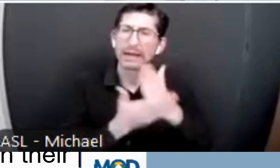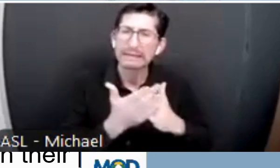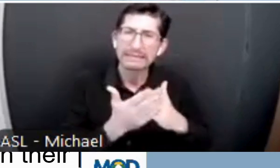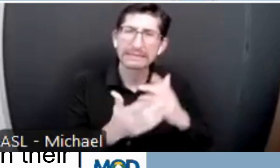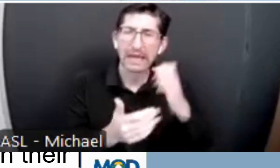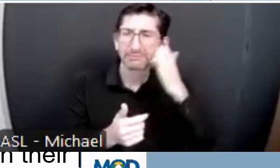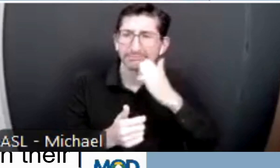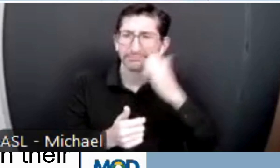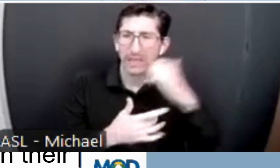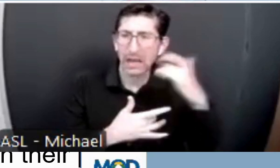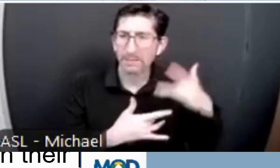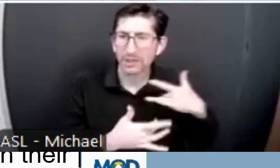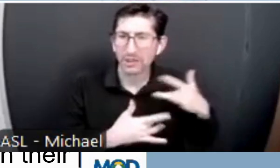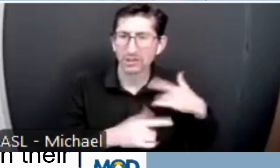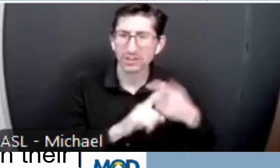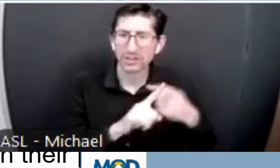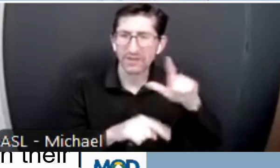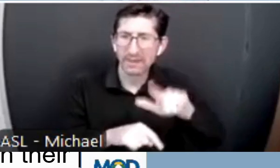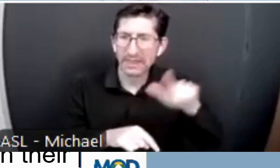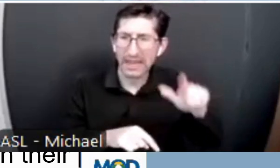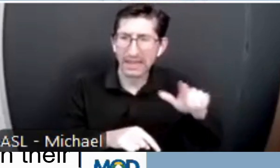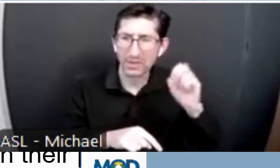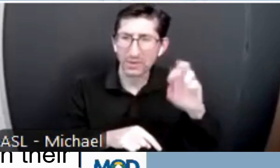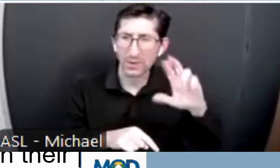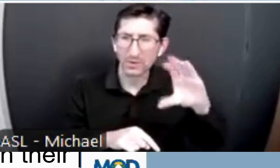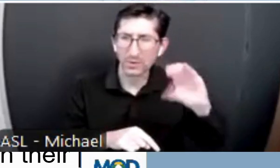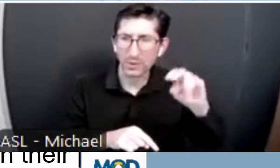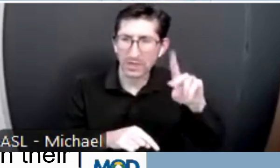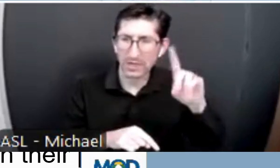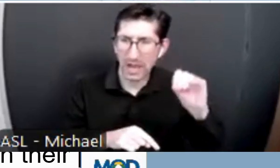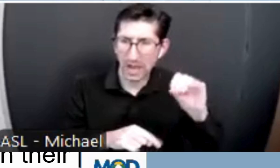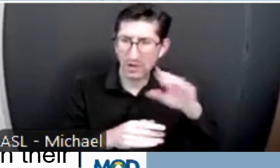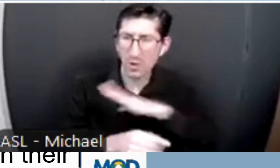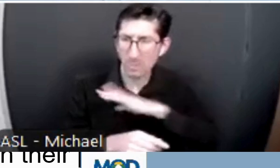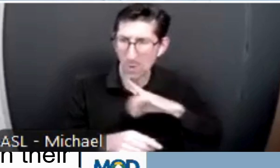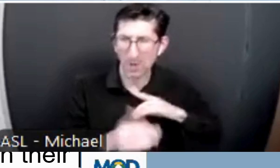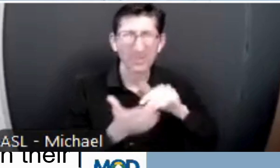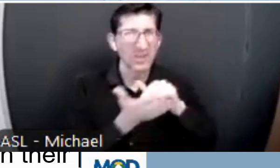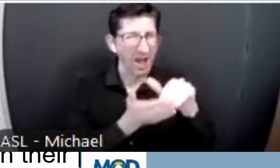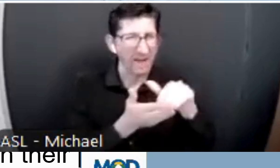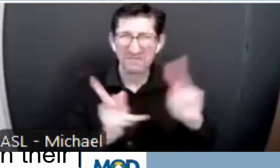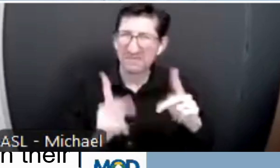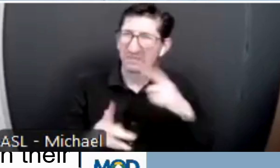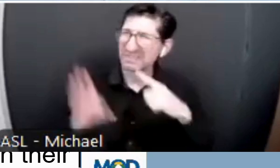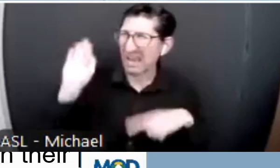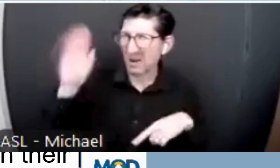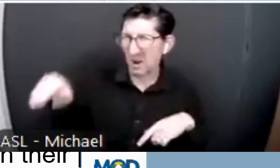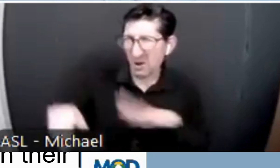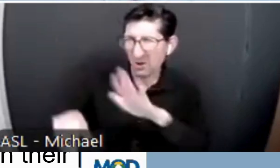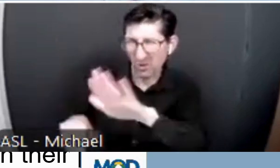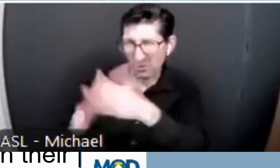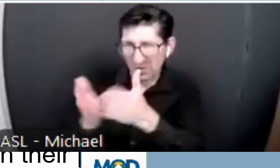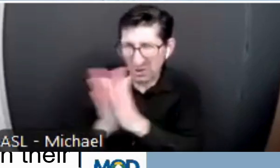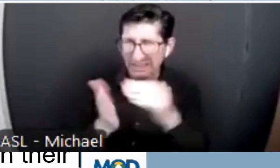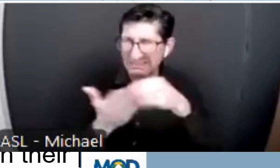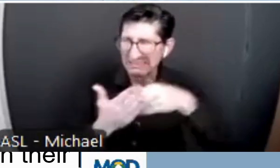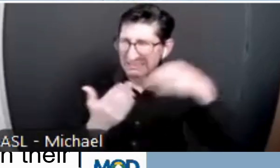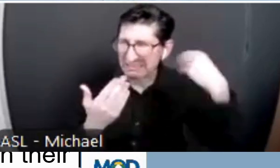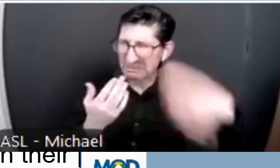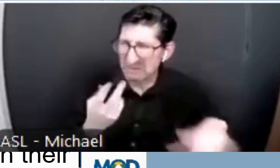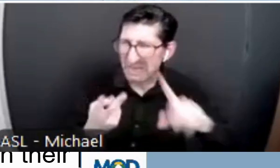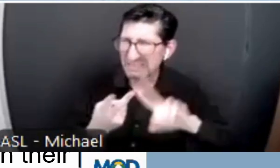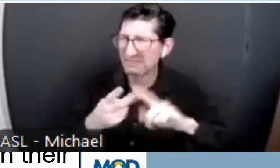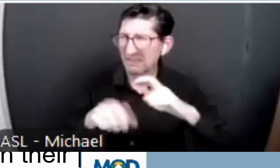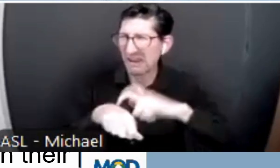That it's going to be expensive, time consuming, that it might cause